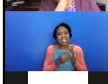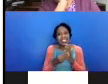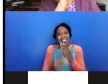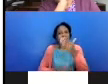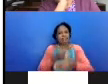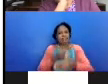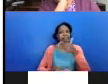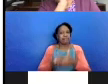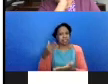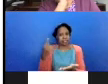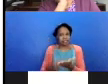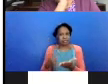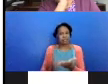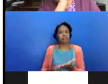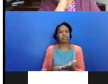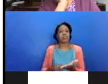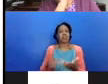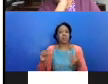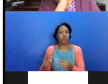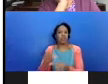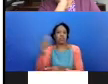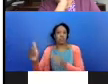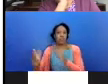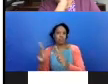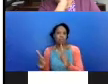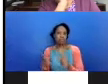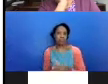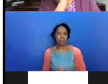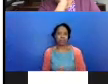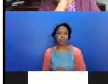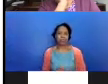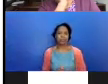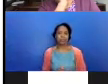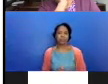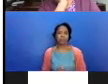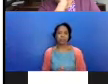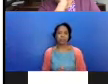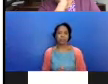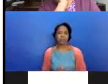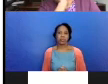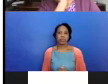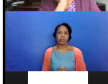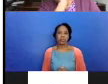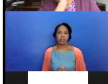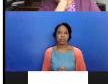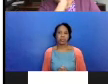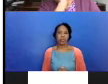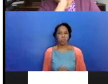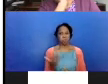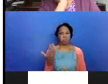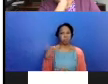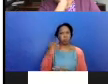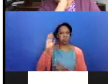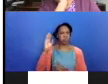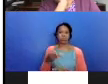that got set up when I would only allow the men to talk about how they were responsible, and we just didn't focus on